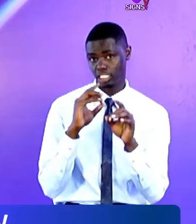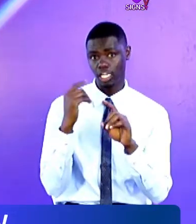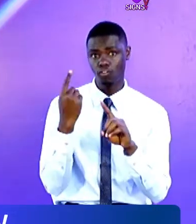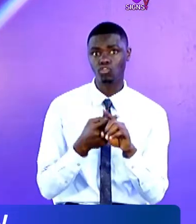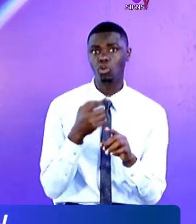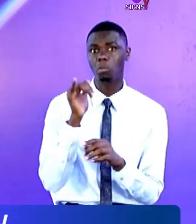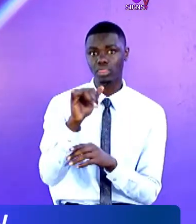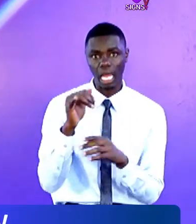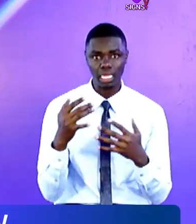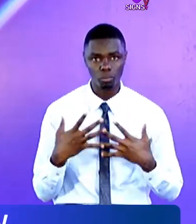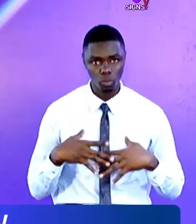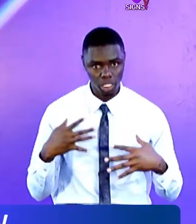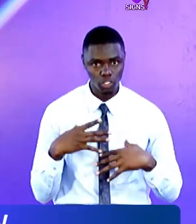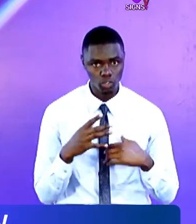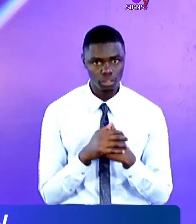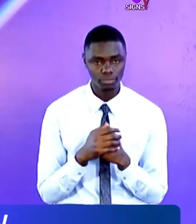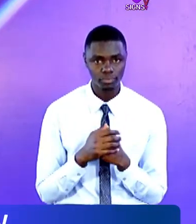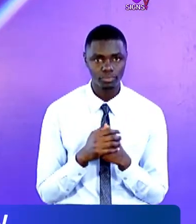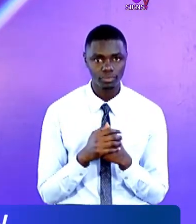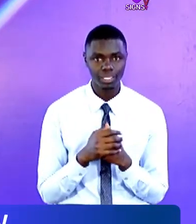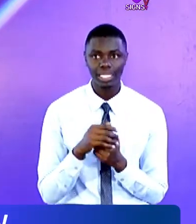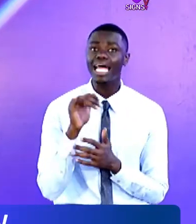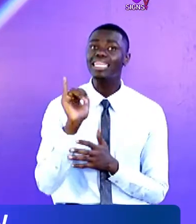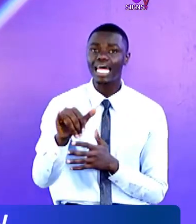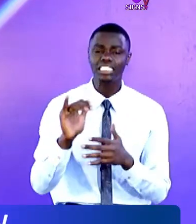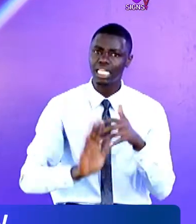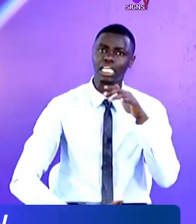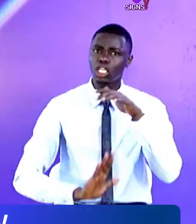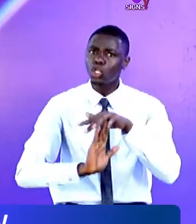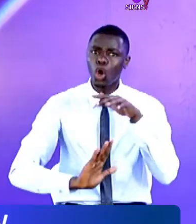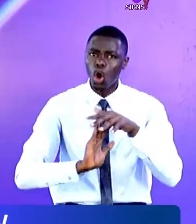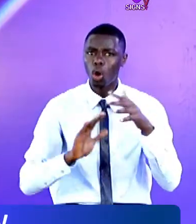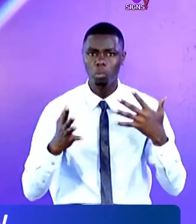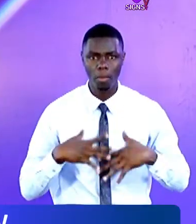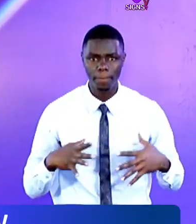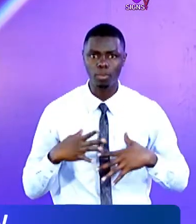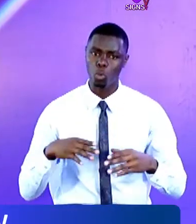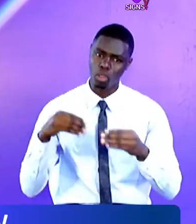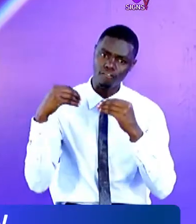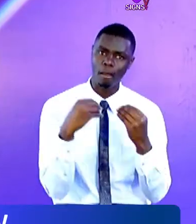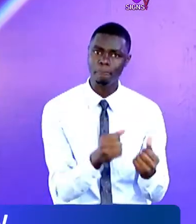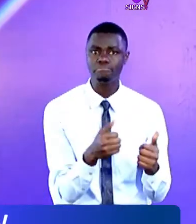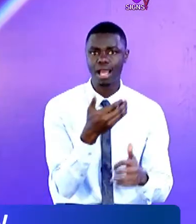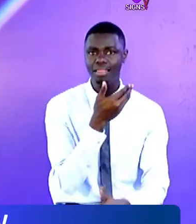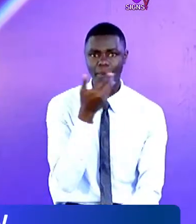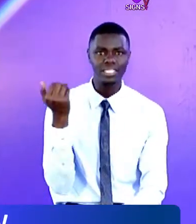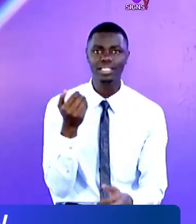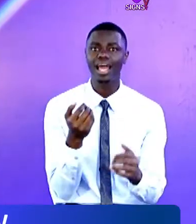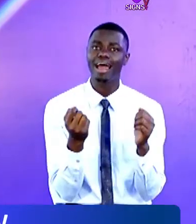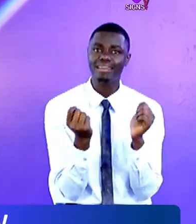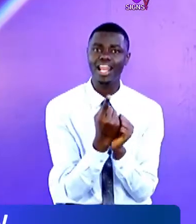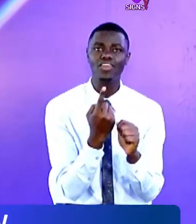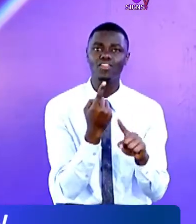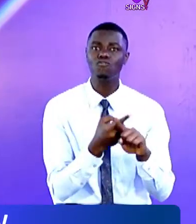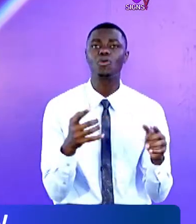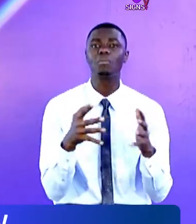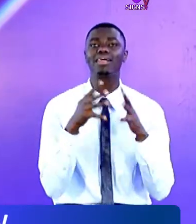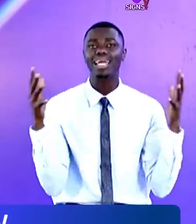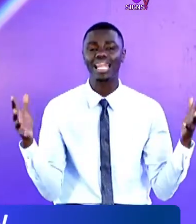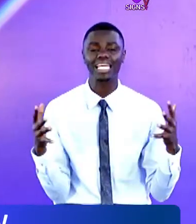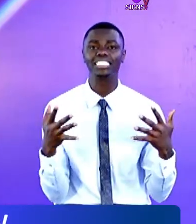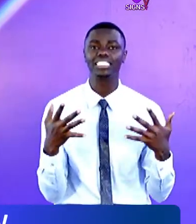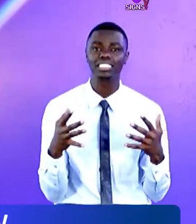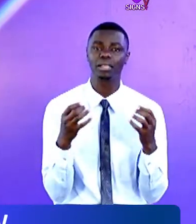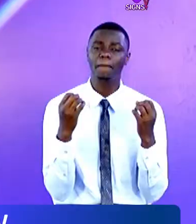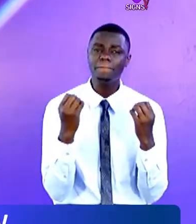that population, then that is the cream de la creme. That's the cream de la creme. We are playing from the 11 from the largest populous nation in